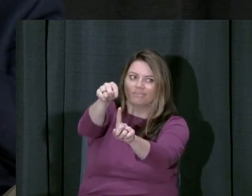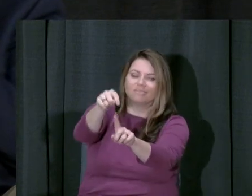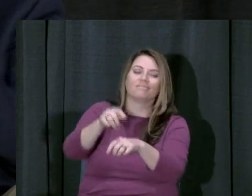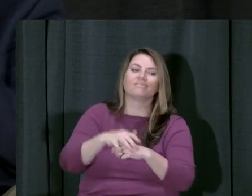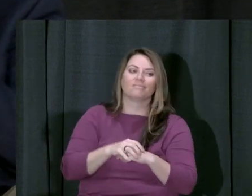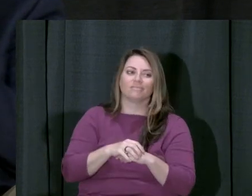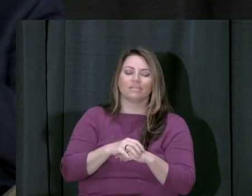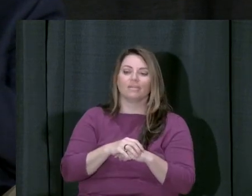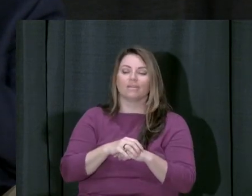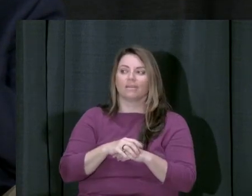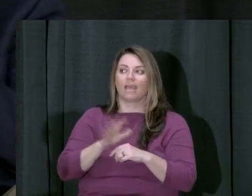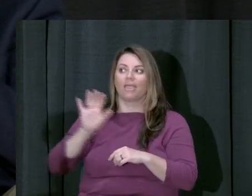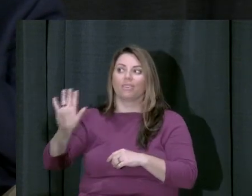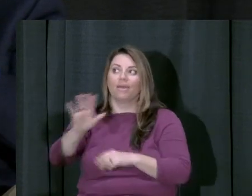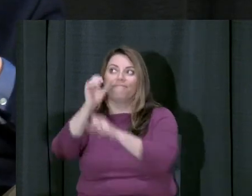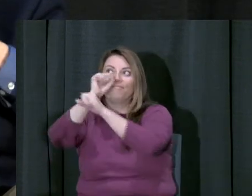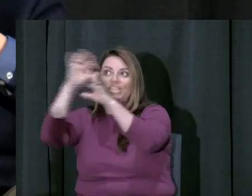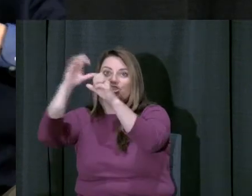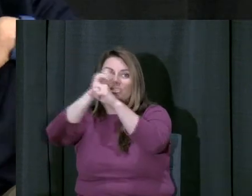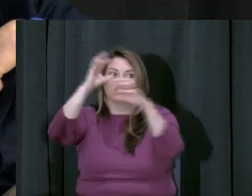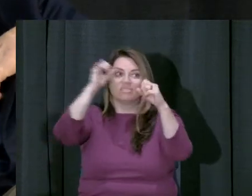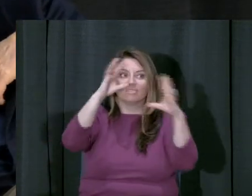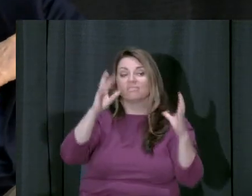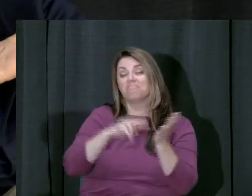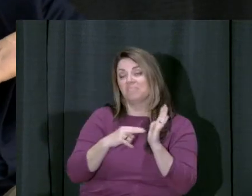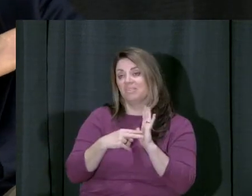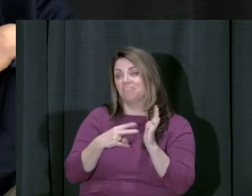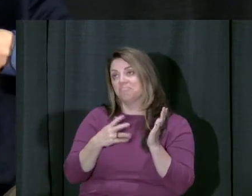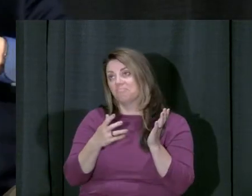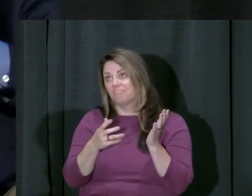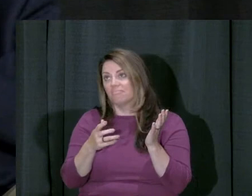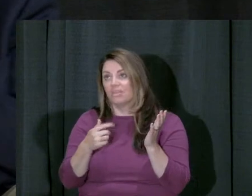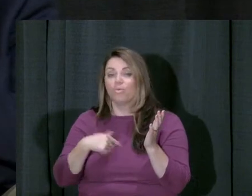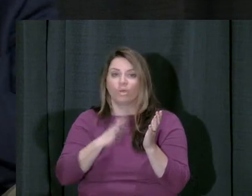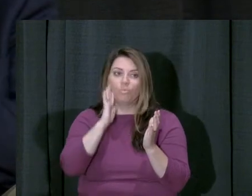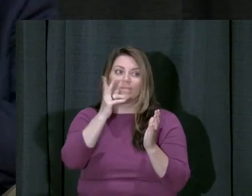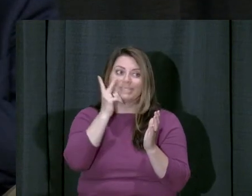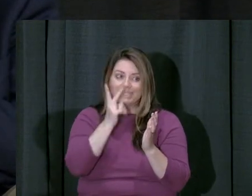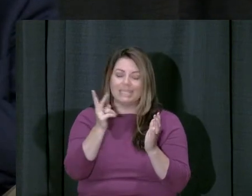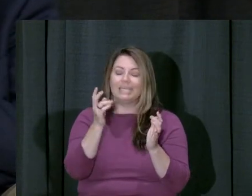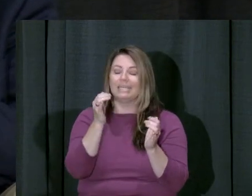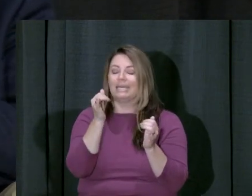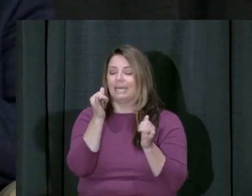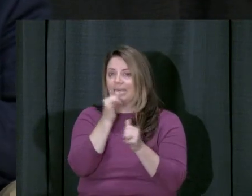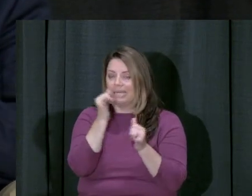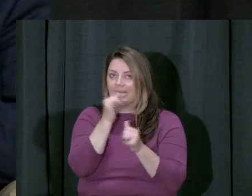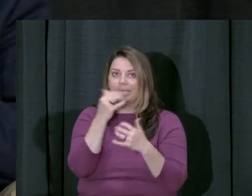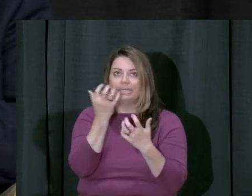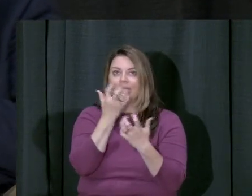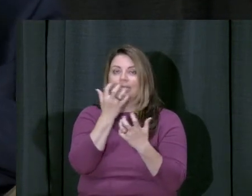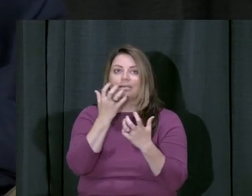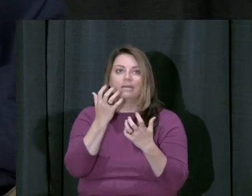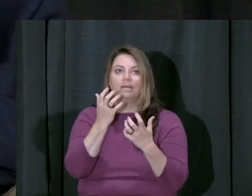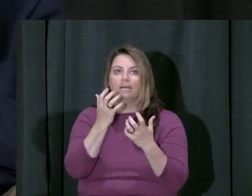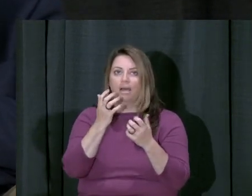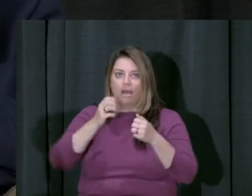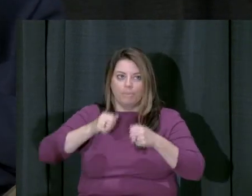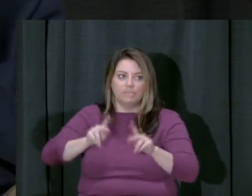And the visions we have are that we're going to be seeing some really quite amazing potential